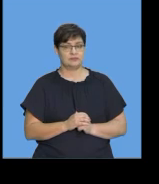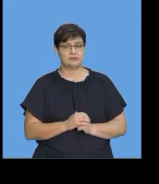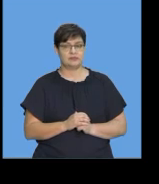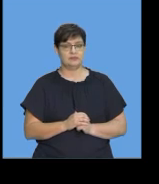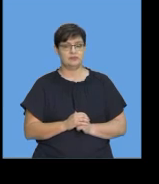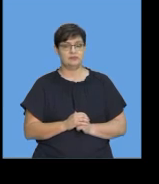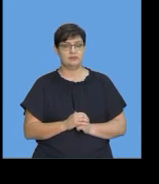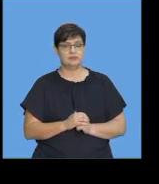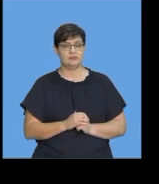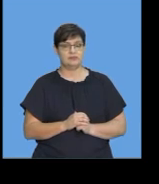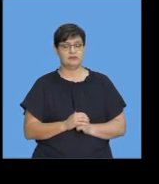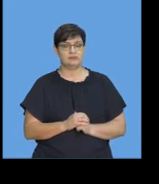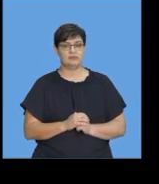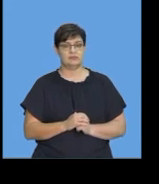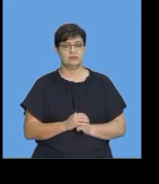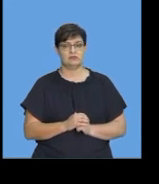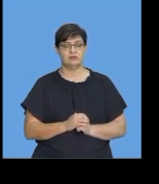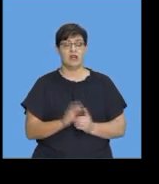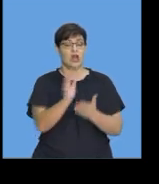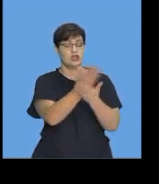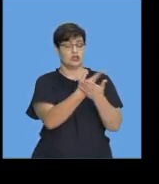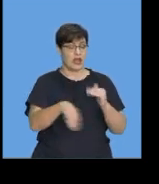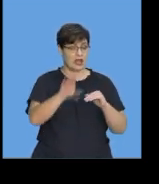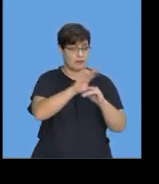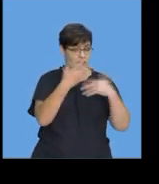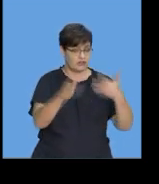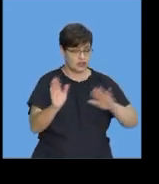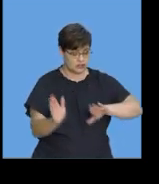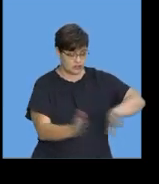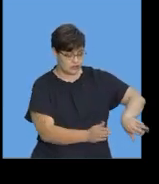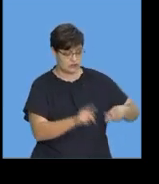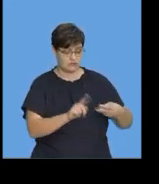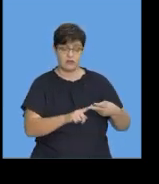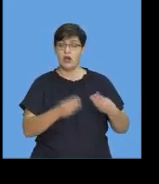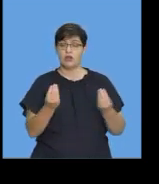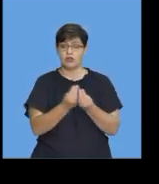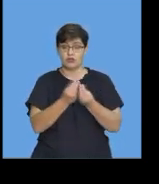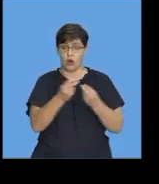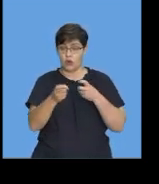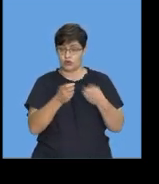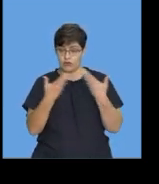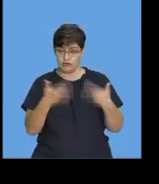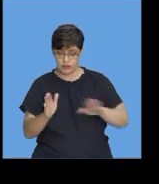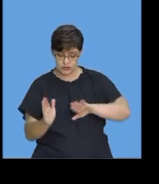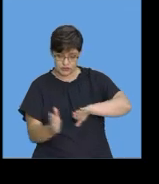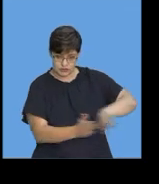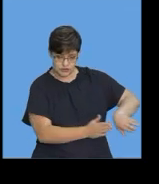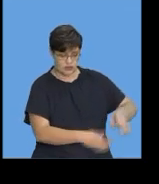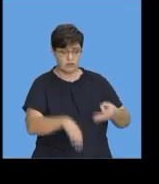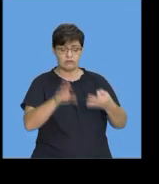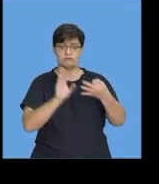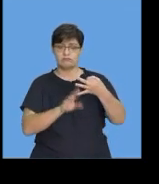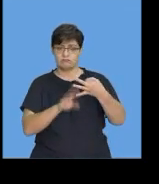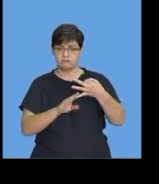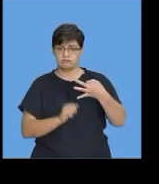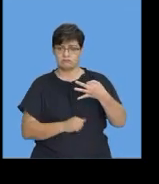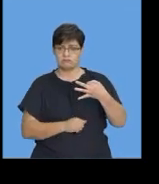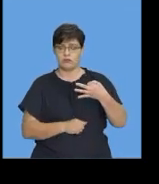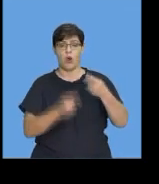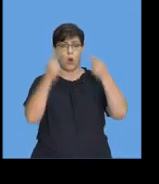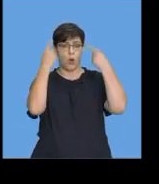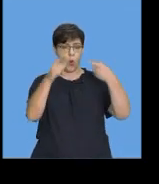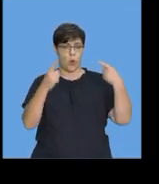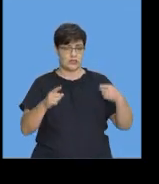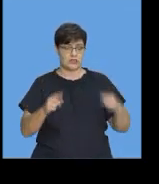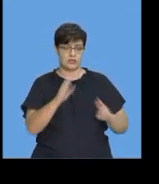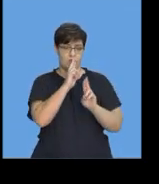Okay, so we've done the share capital, we've done our stock control. We now move on to the next one, which is audit reports.